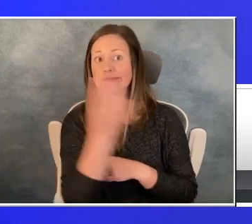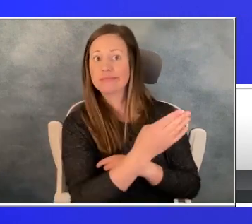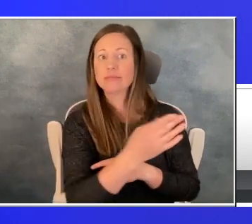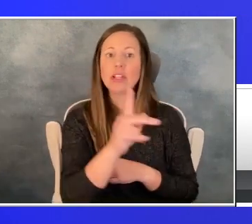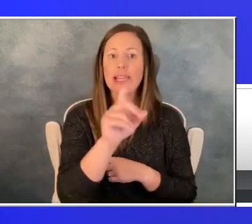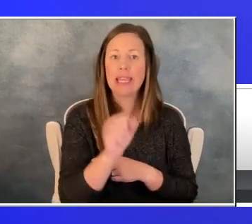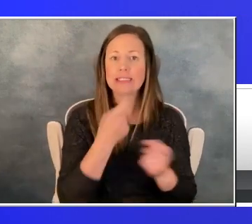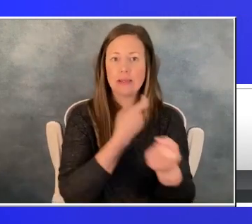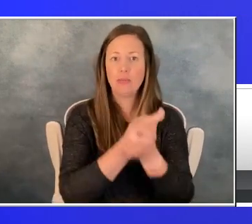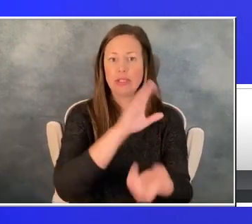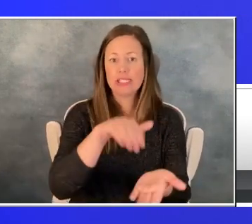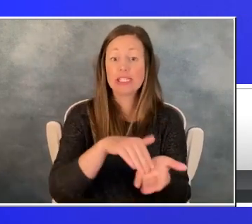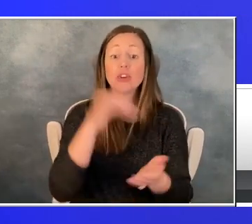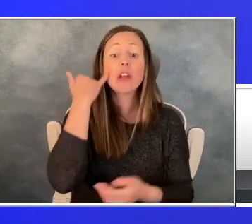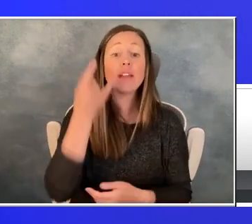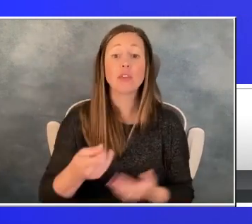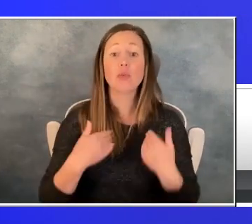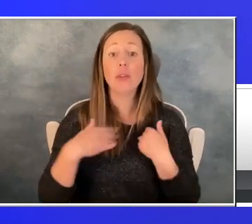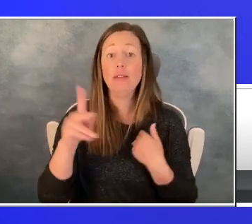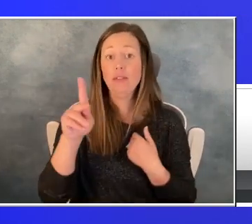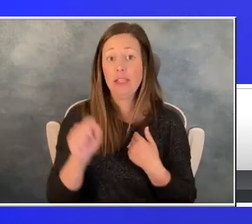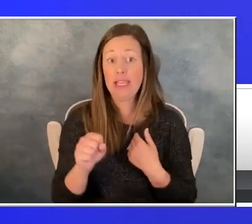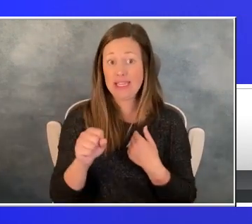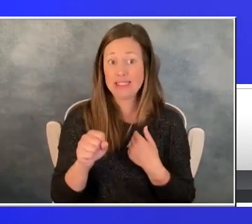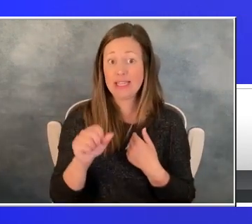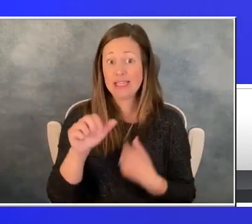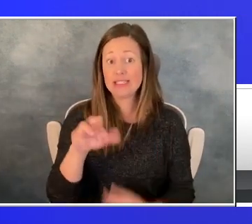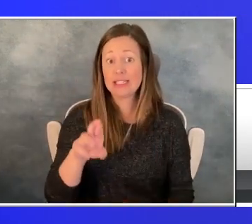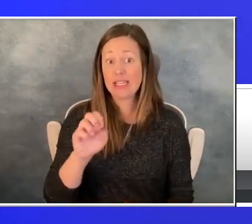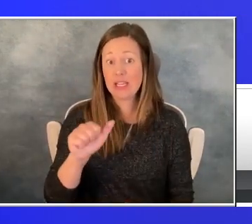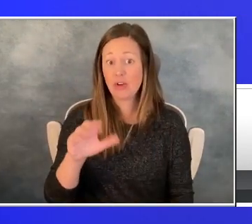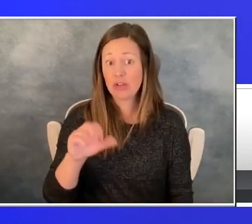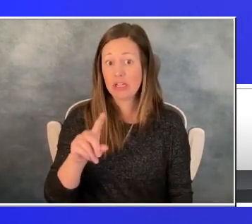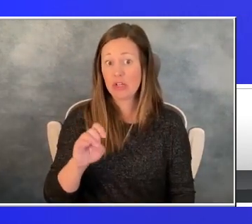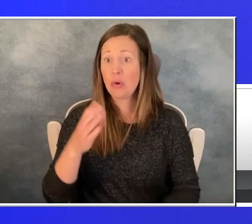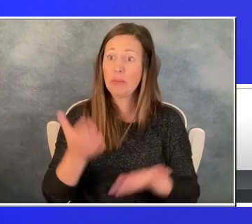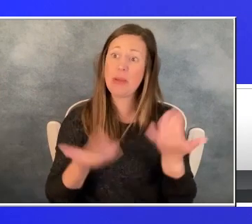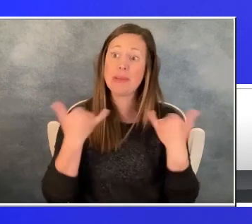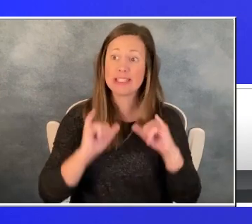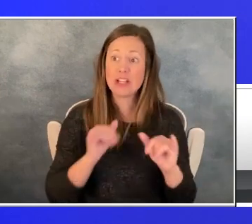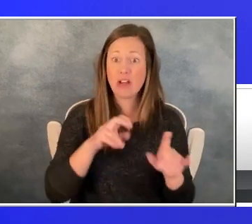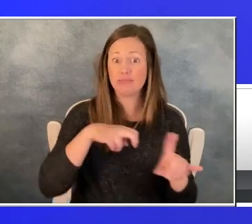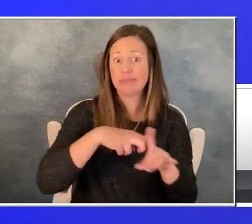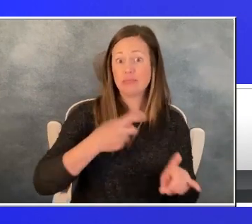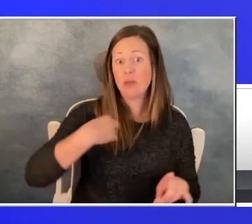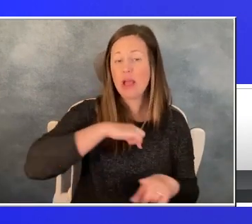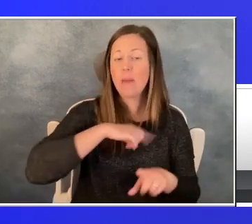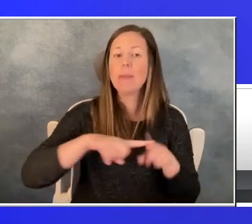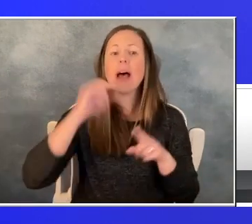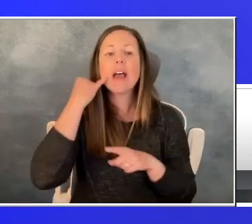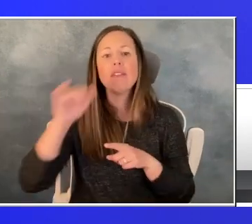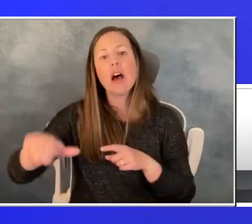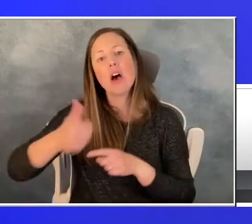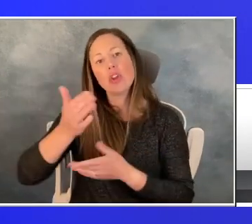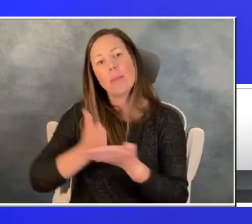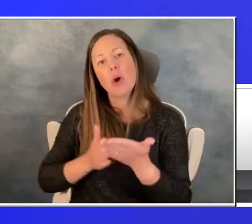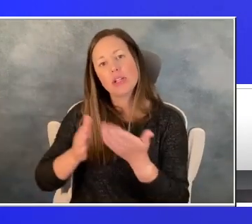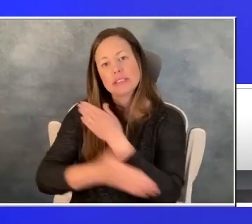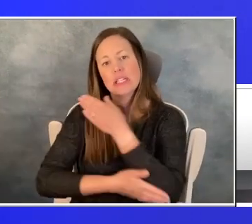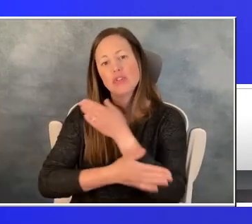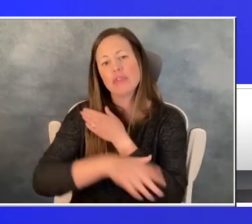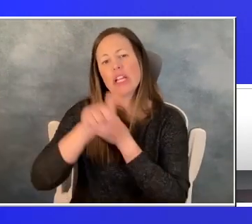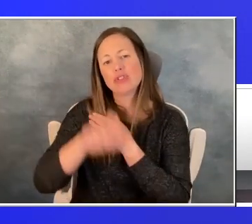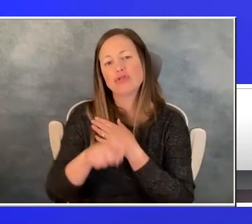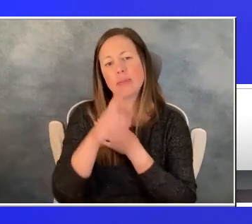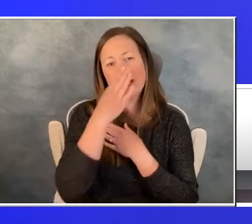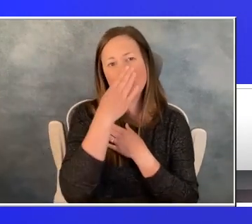Now, if you have a Kansas area code and you travel, you still might get us. But if you're in other parts of the country, you should be routed to